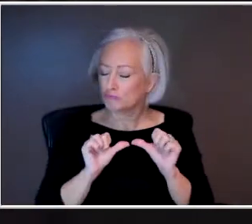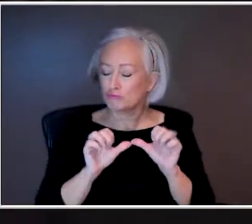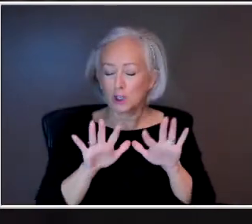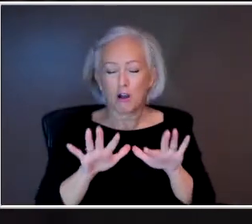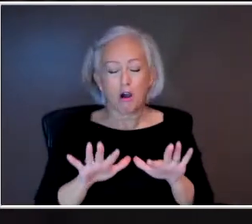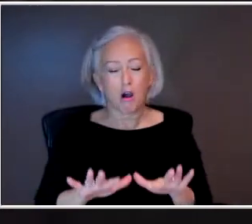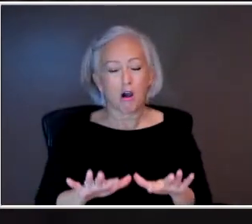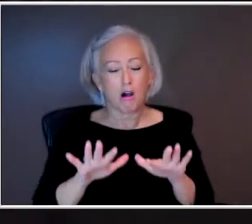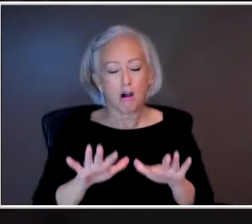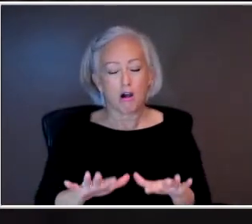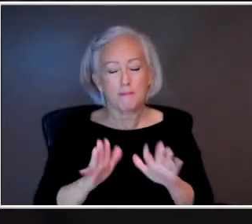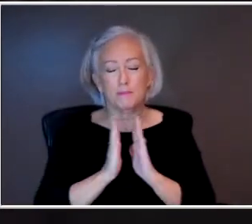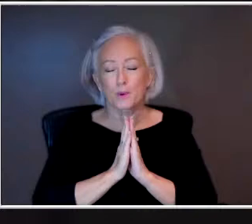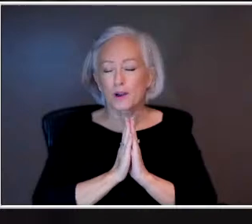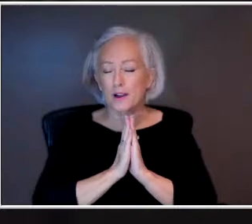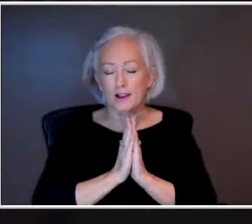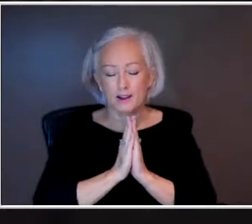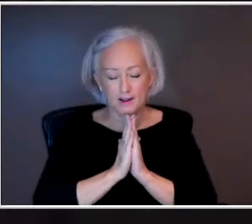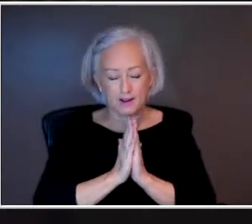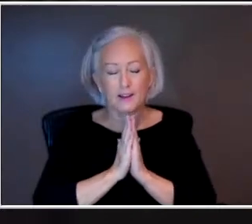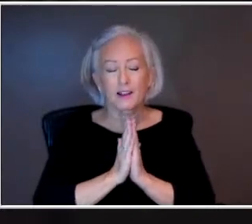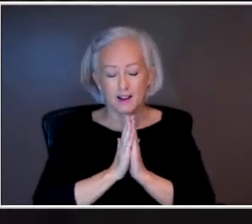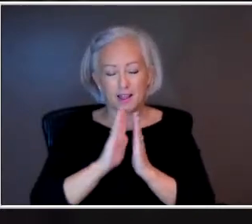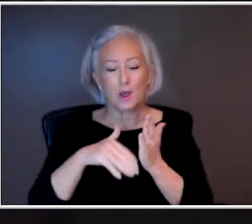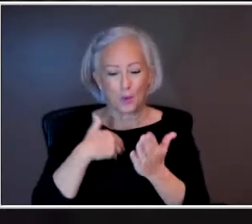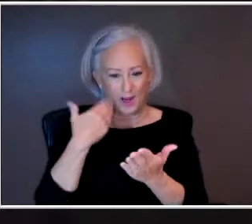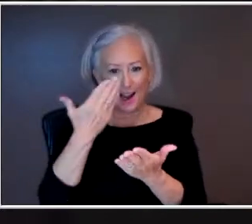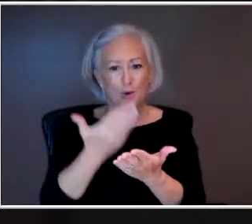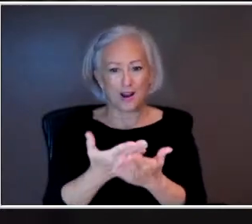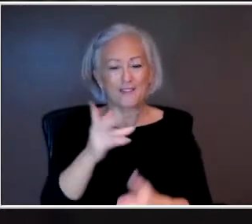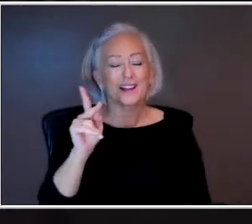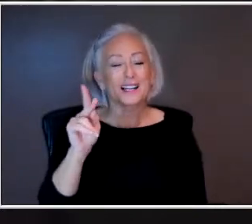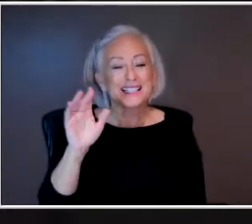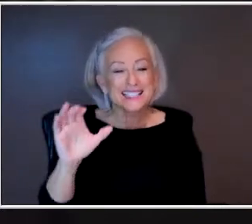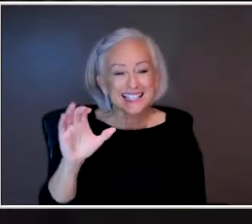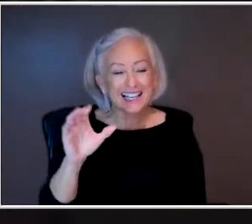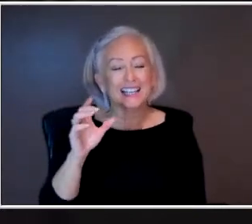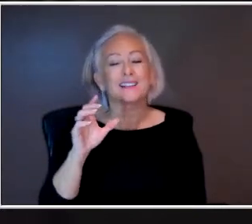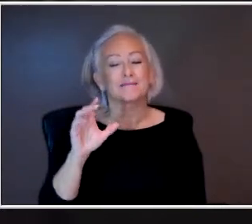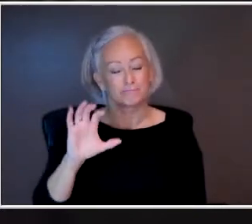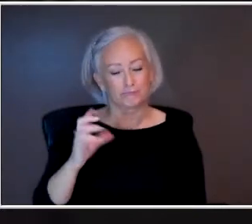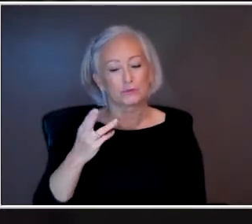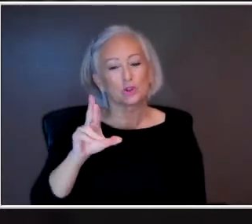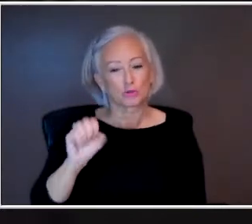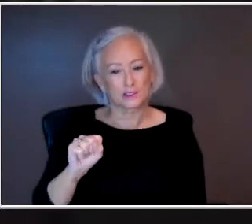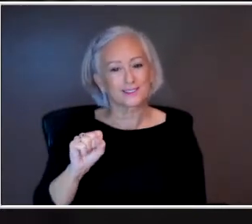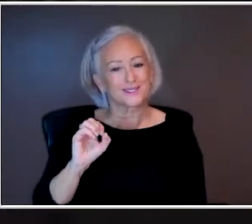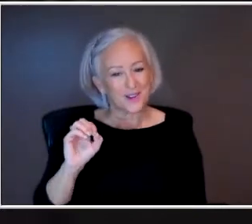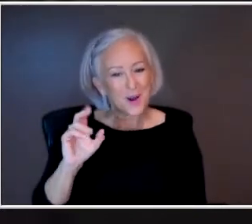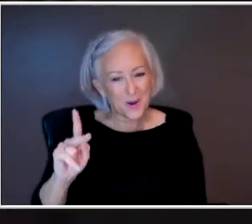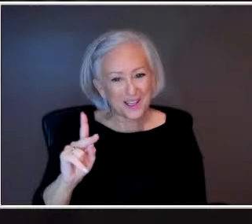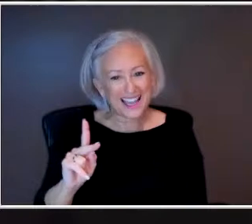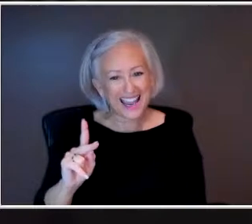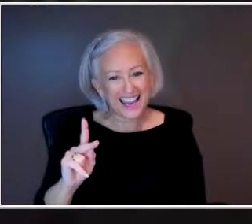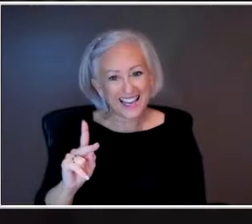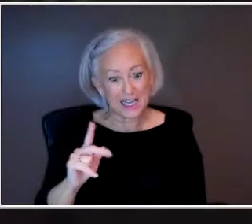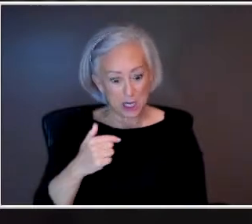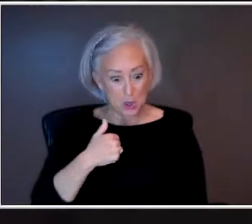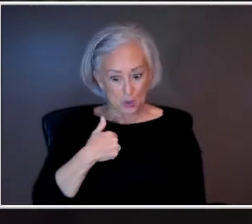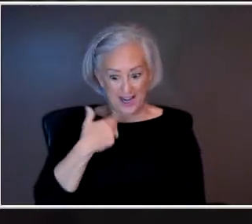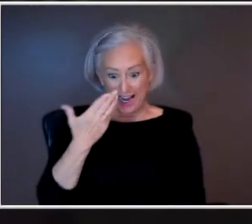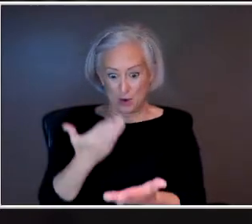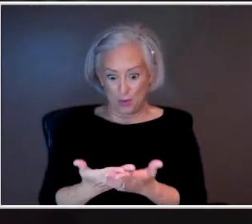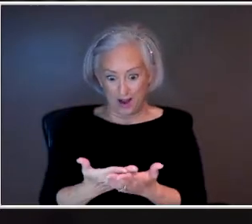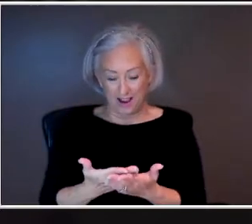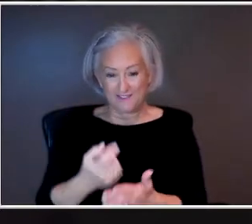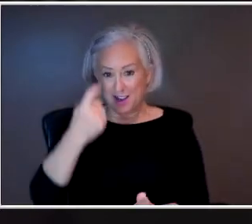just pray that when I get there, he's okay. And it turned out by the time I got there, brain surgery and everything